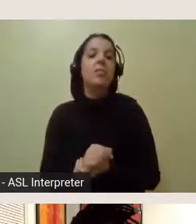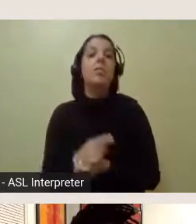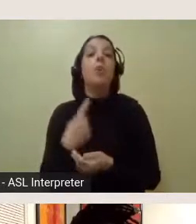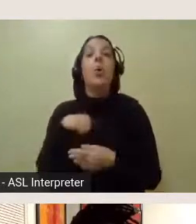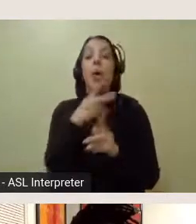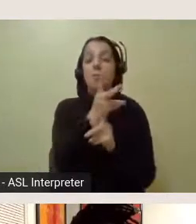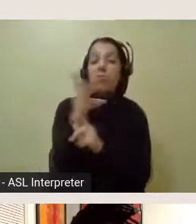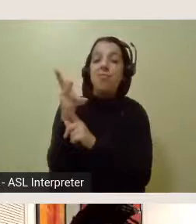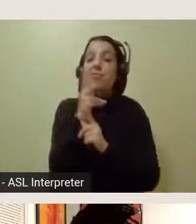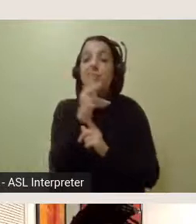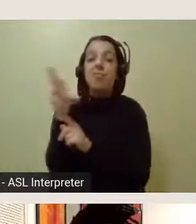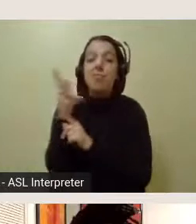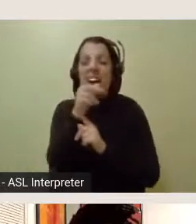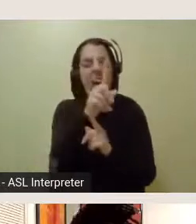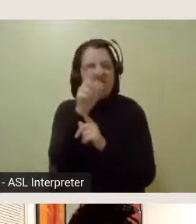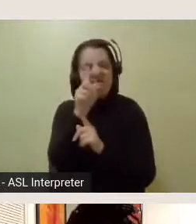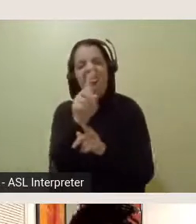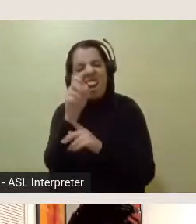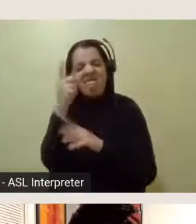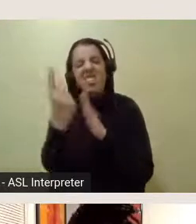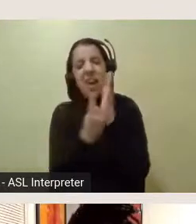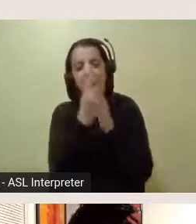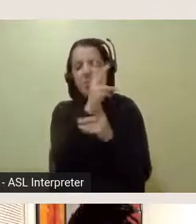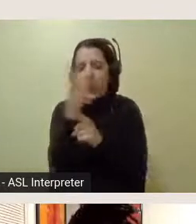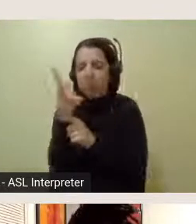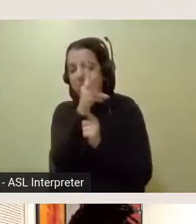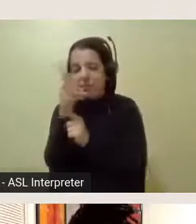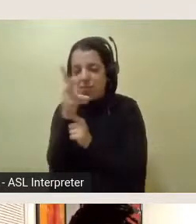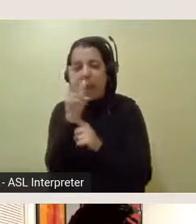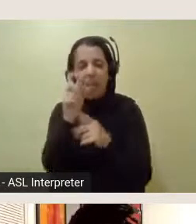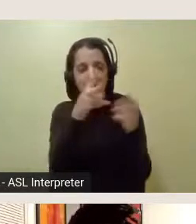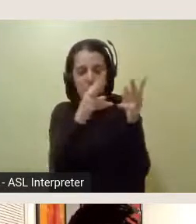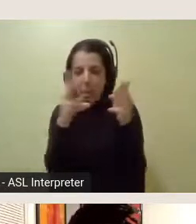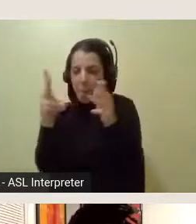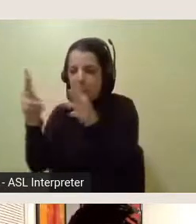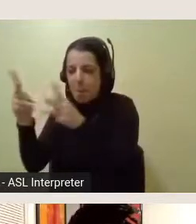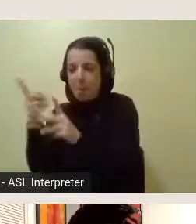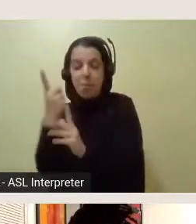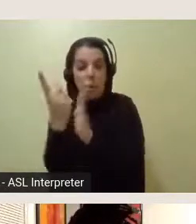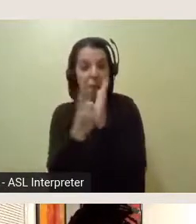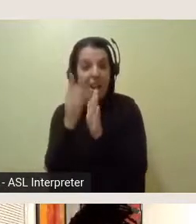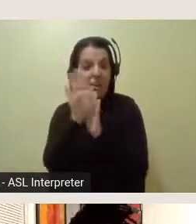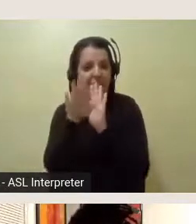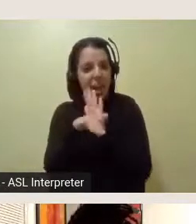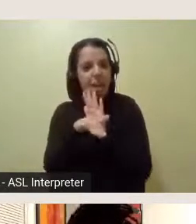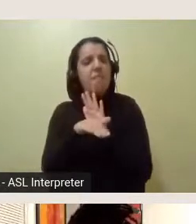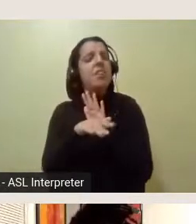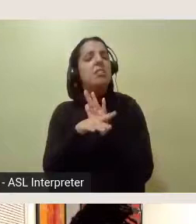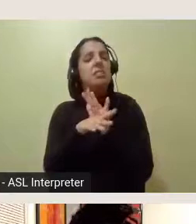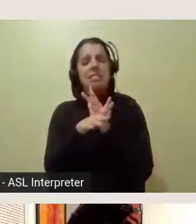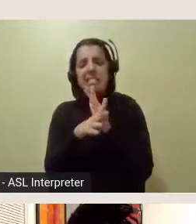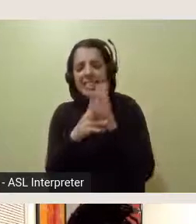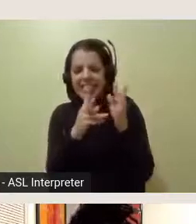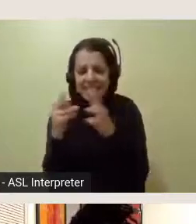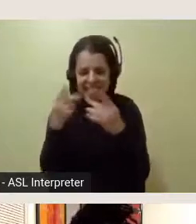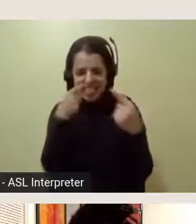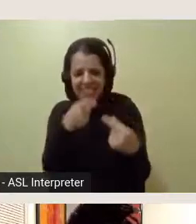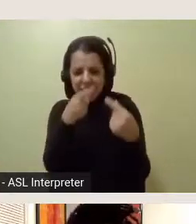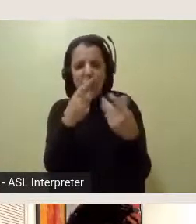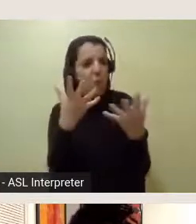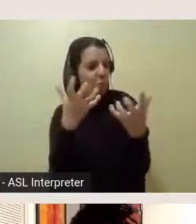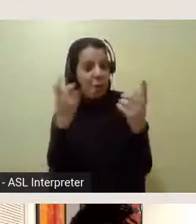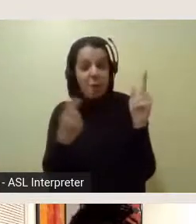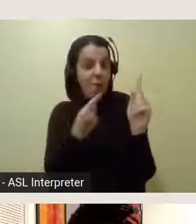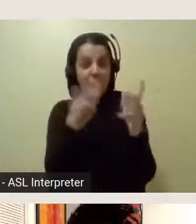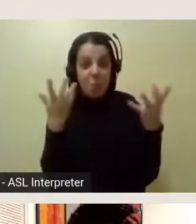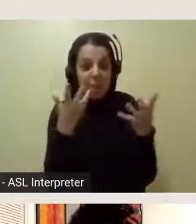footage that you distill into like an hour and a half. We tried to like represent people authentically. And that's sort of like the base that we could do. It's like, you know,